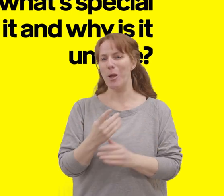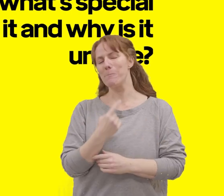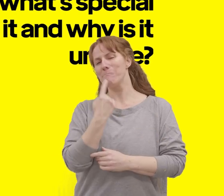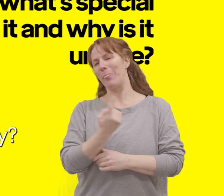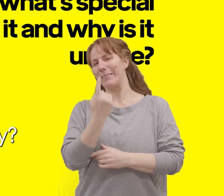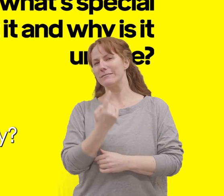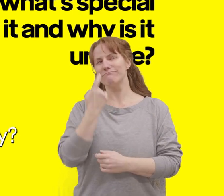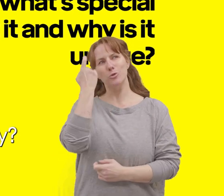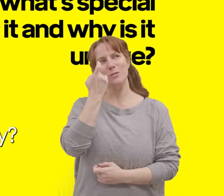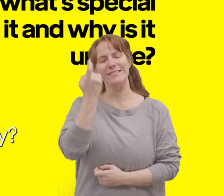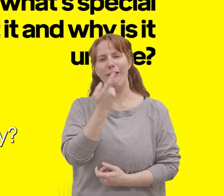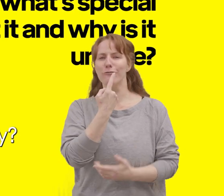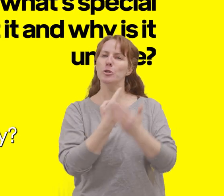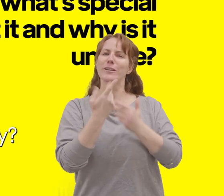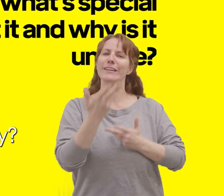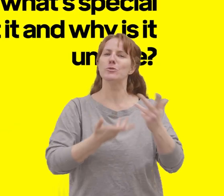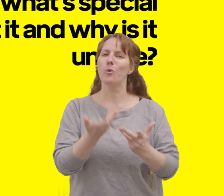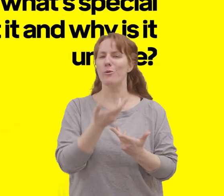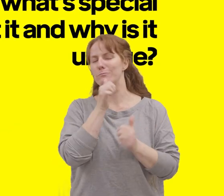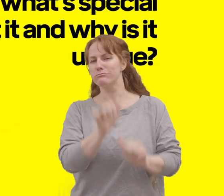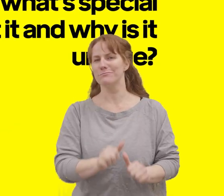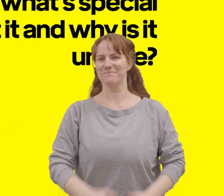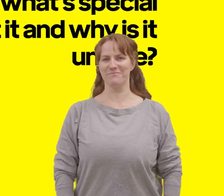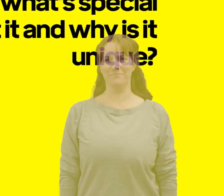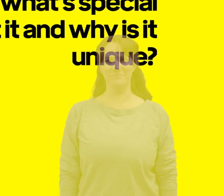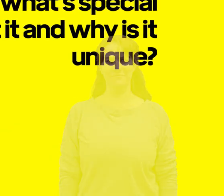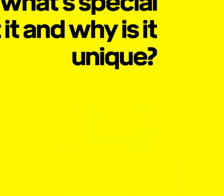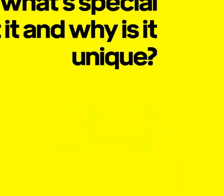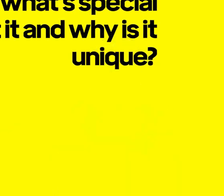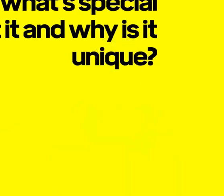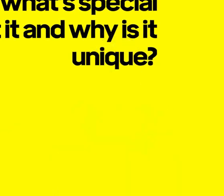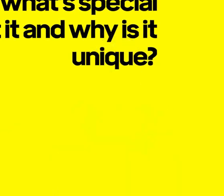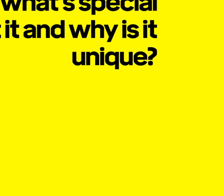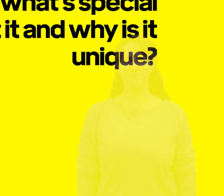your favorite story and why was it unique in its own way.